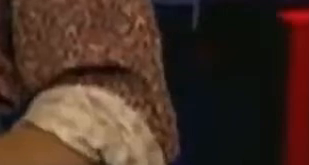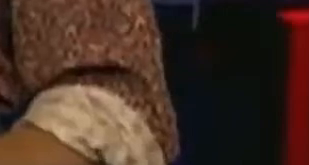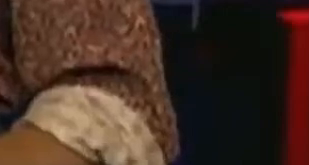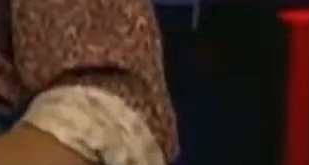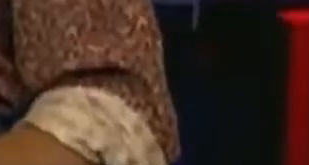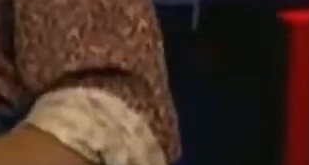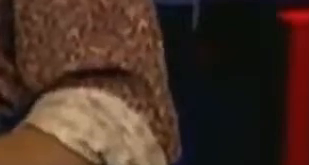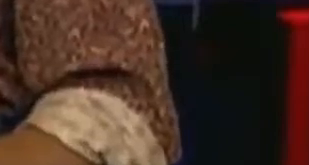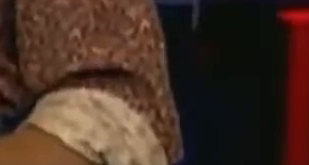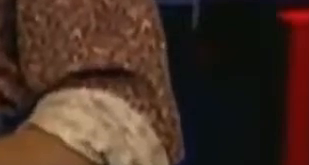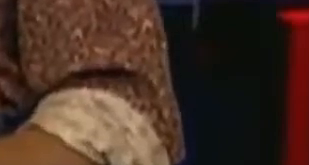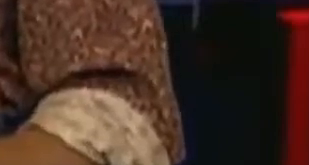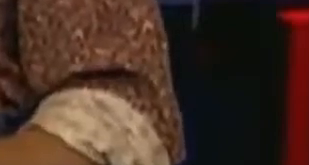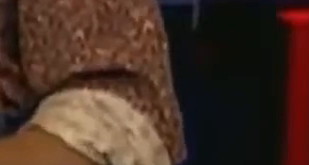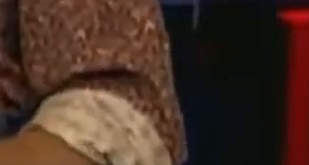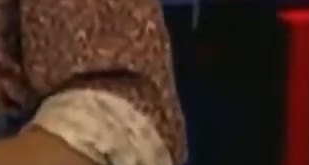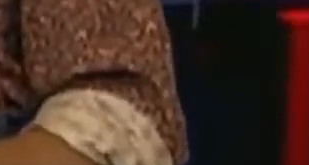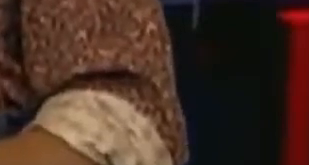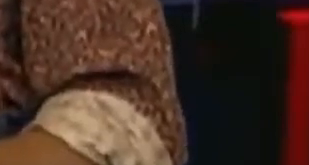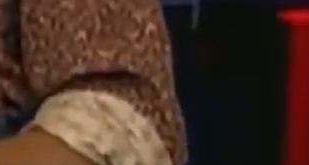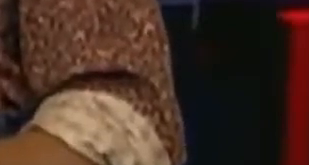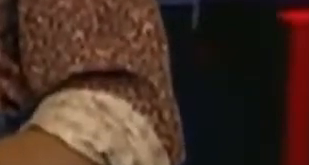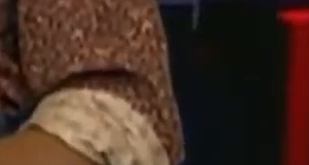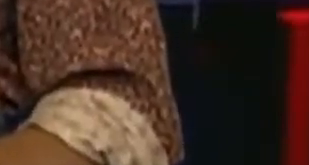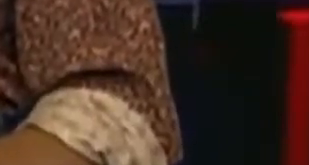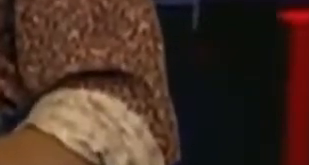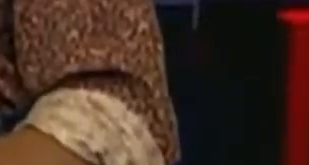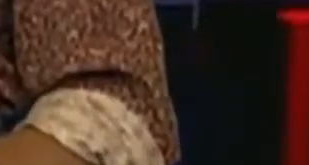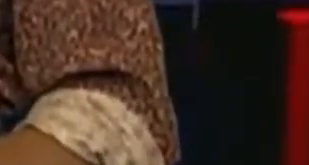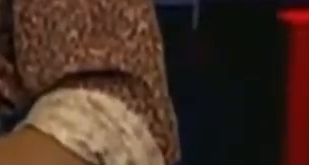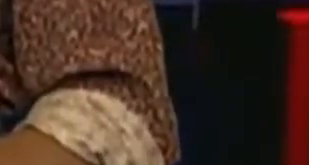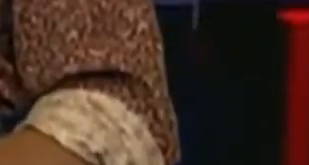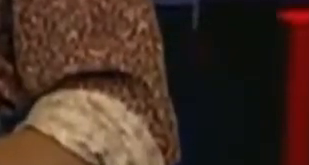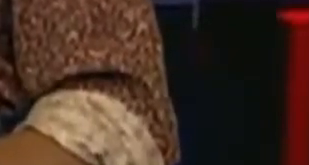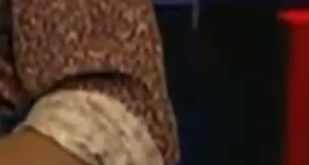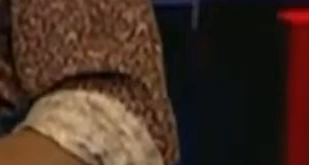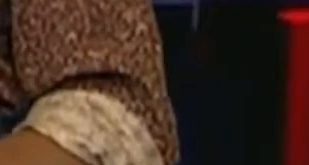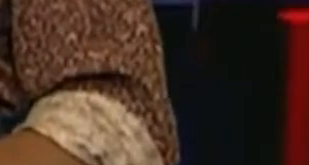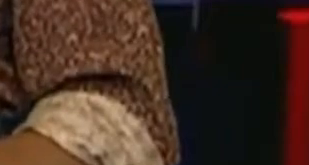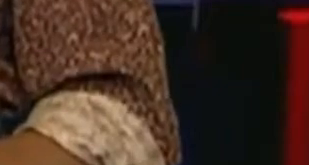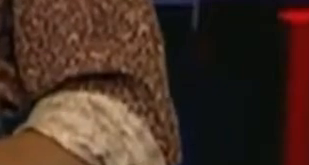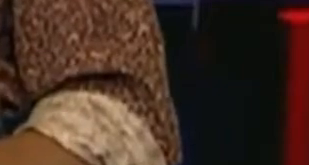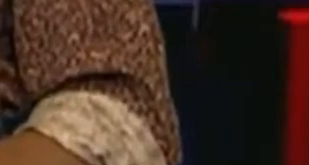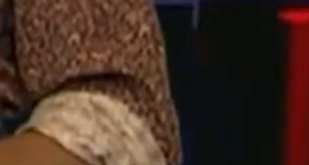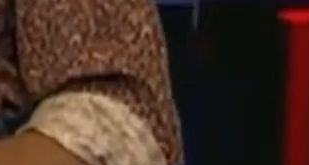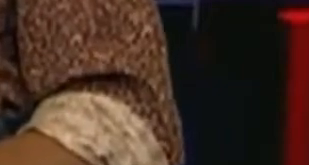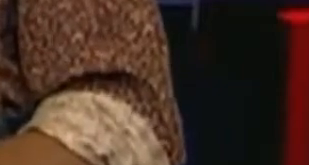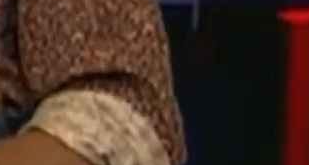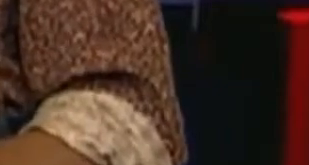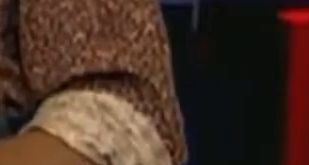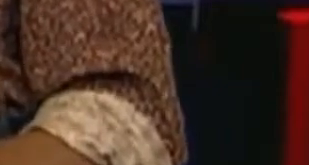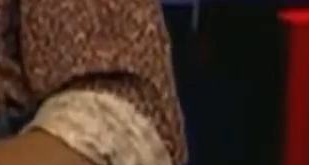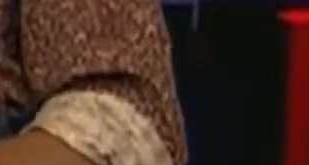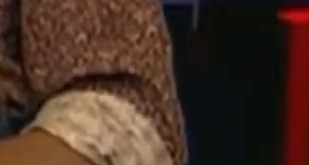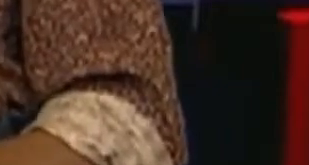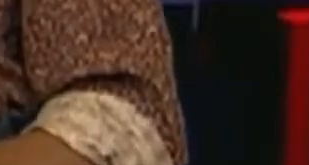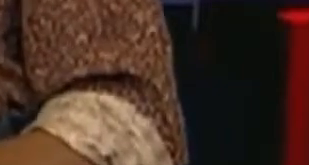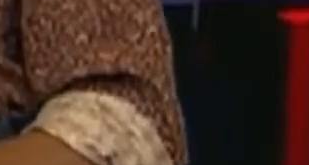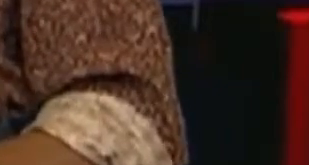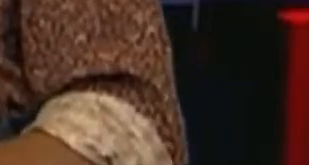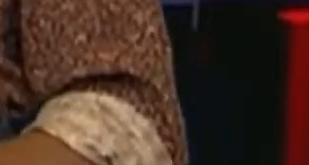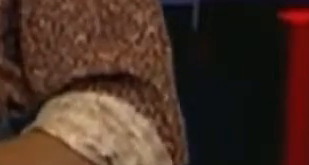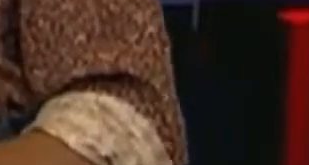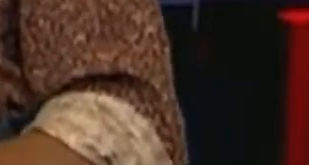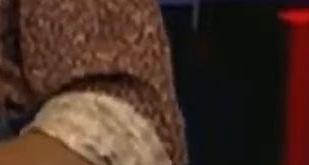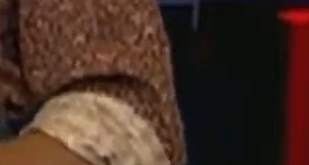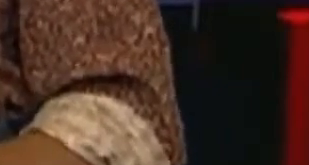On the Thursday, Argentina's President Alberto Fernandez announced the signing of a contract with the Russian Direct Investment Fund to vaccinate over 10